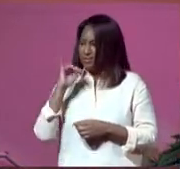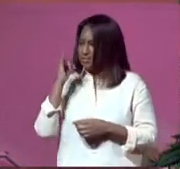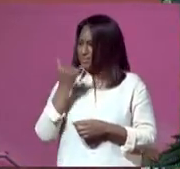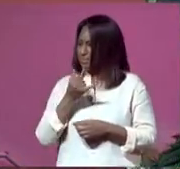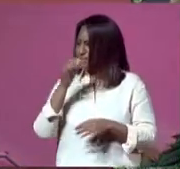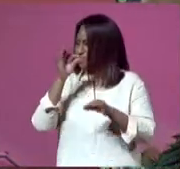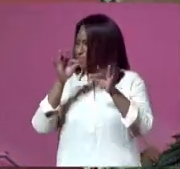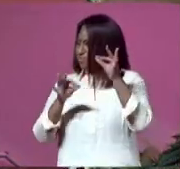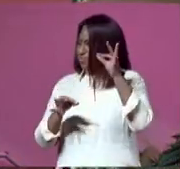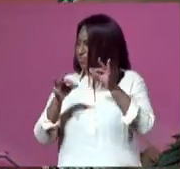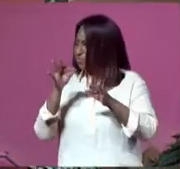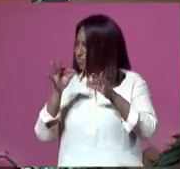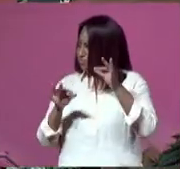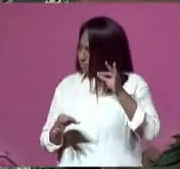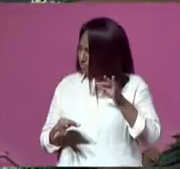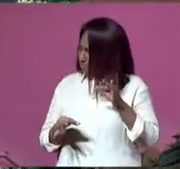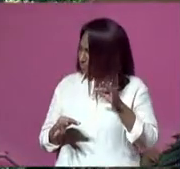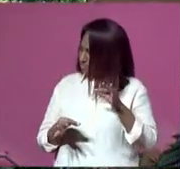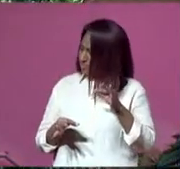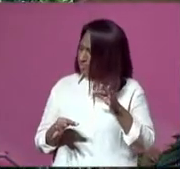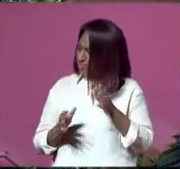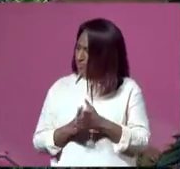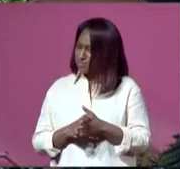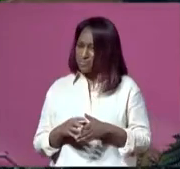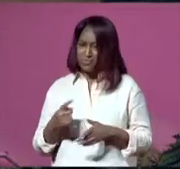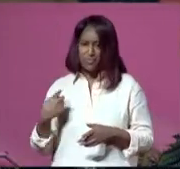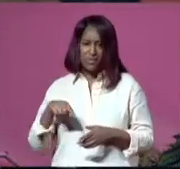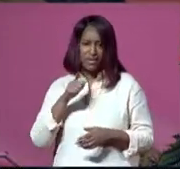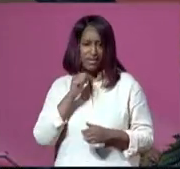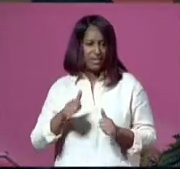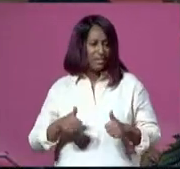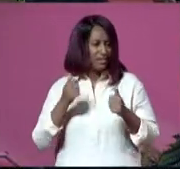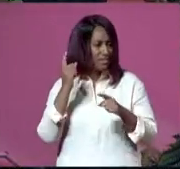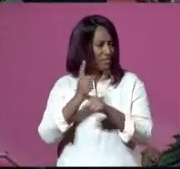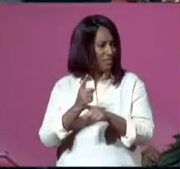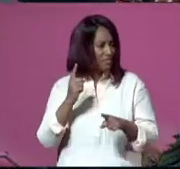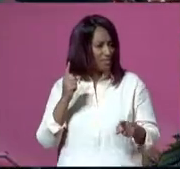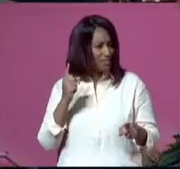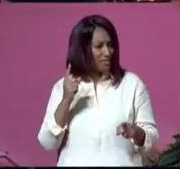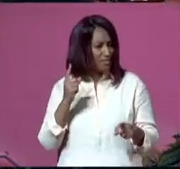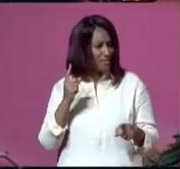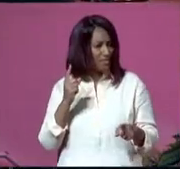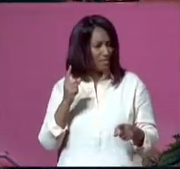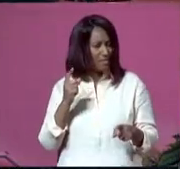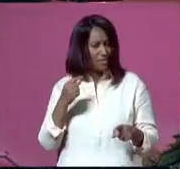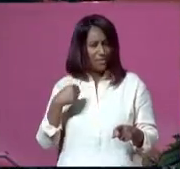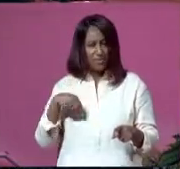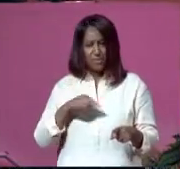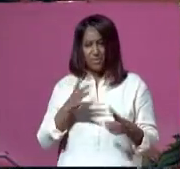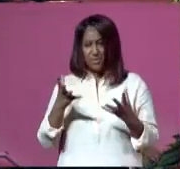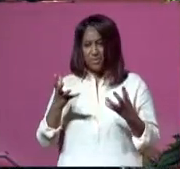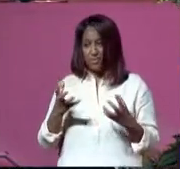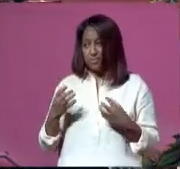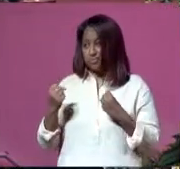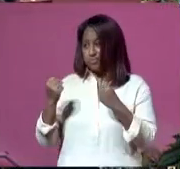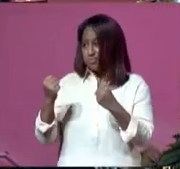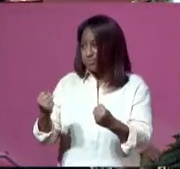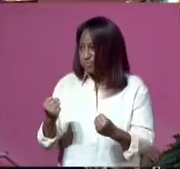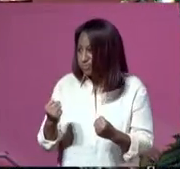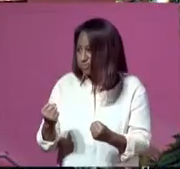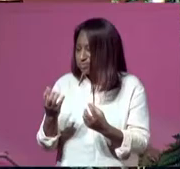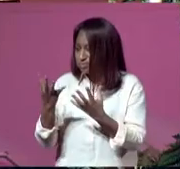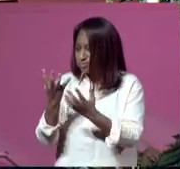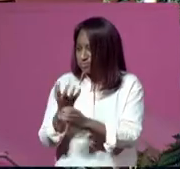toxic and we're judgmental. We're dysfunctional. We're power hungry. All